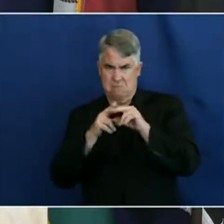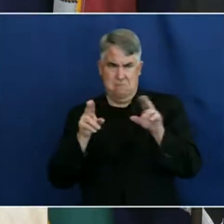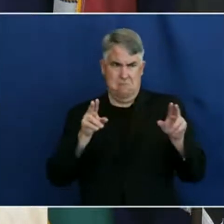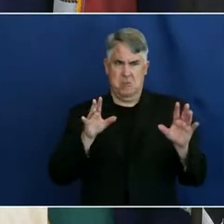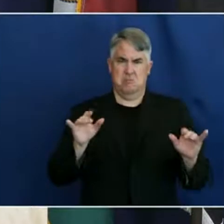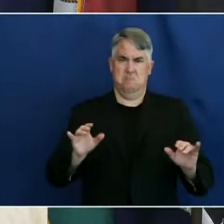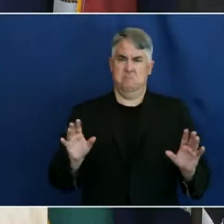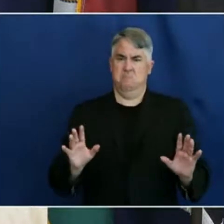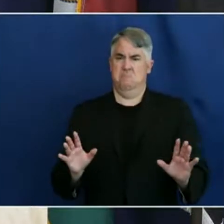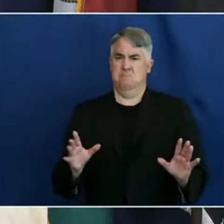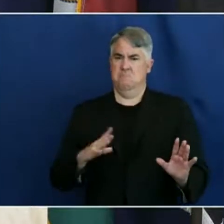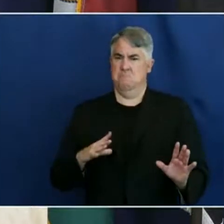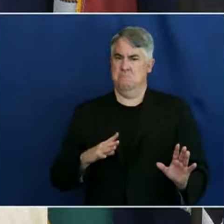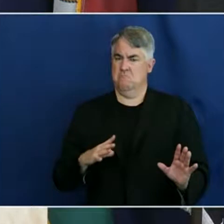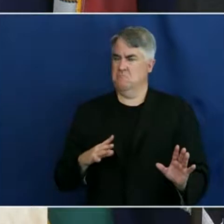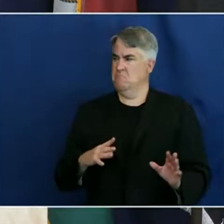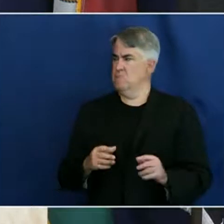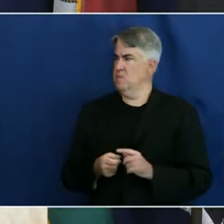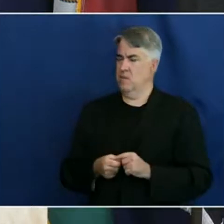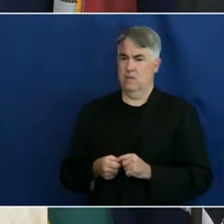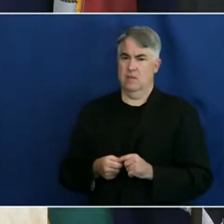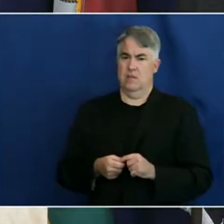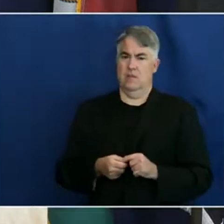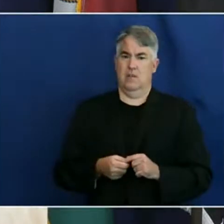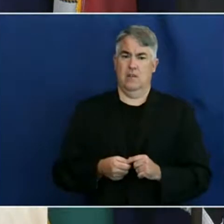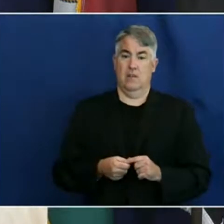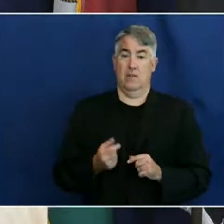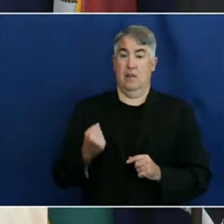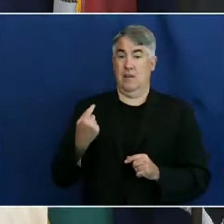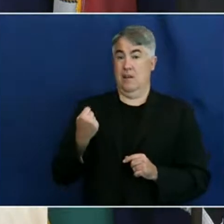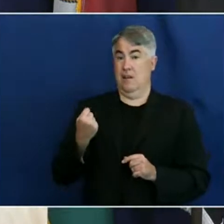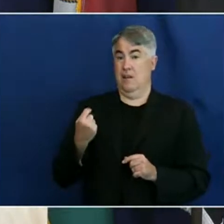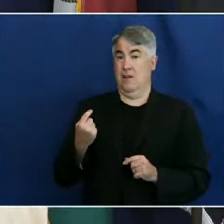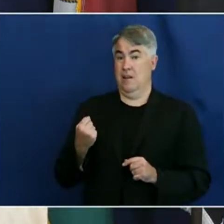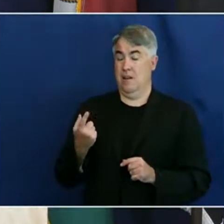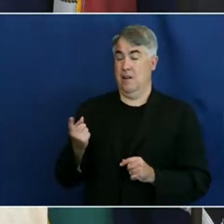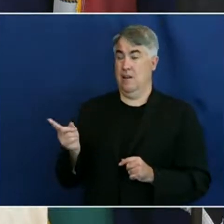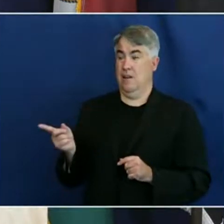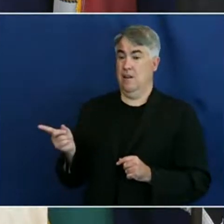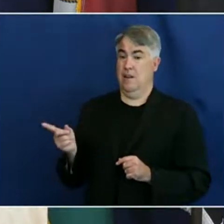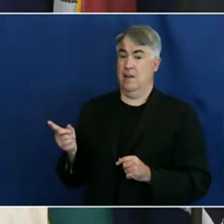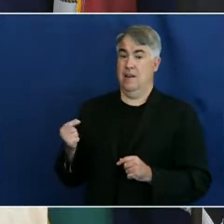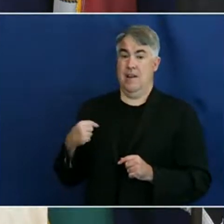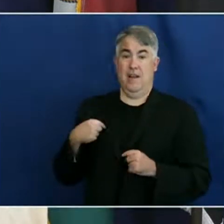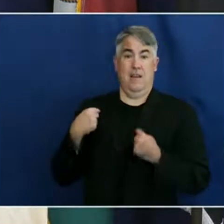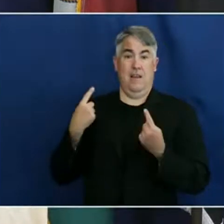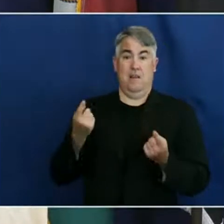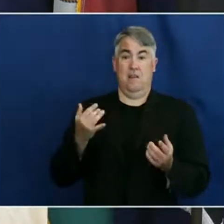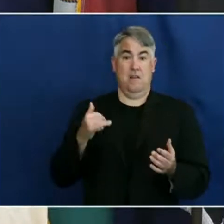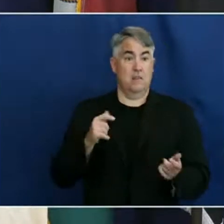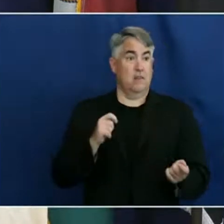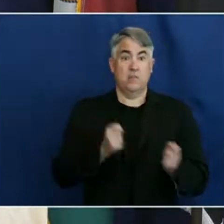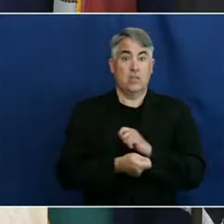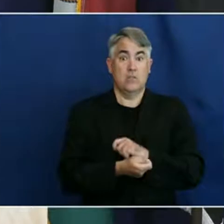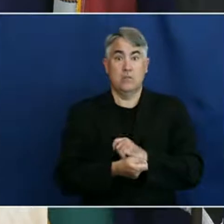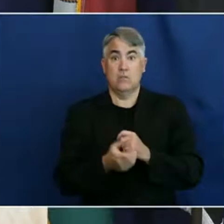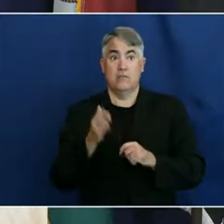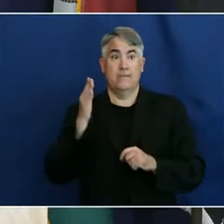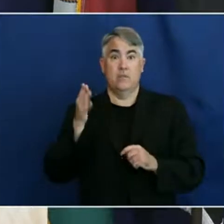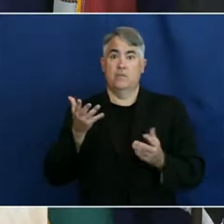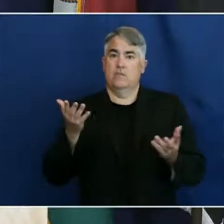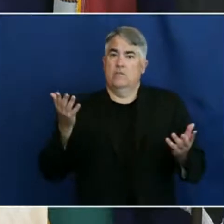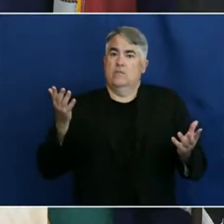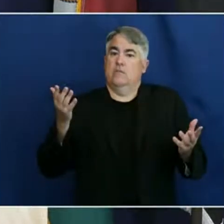measures, putting any more restrictive measures in place. But if things change in the future, we